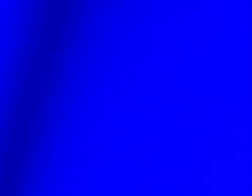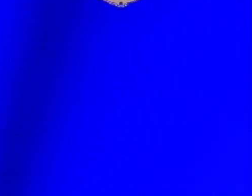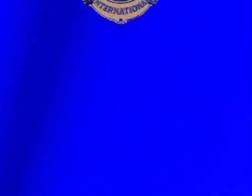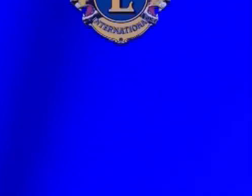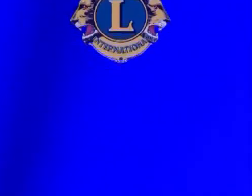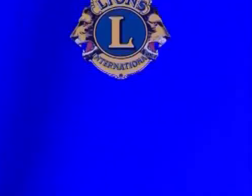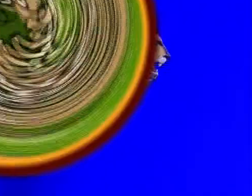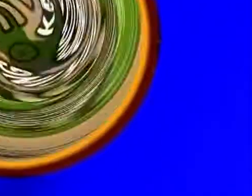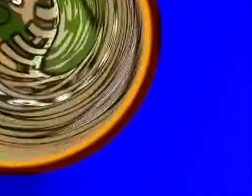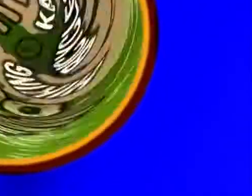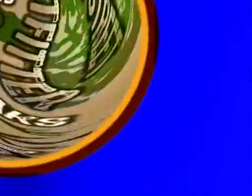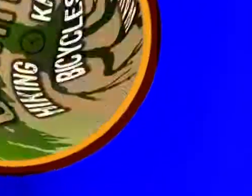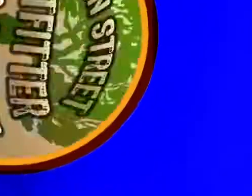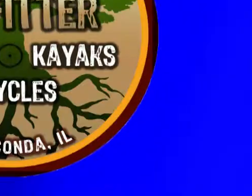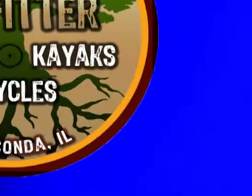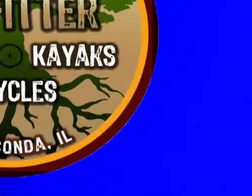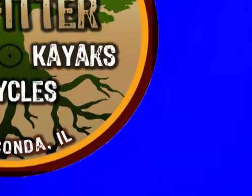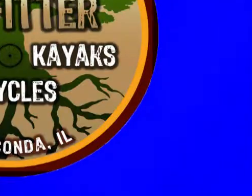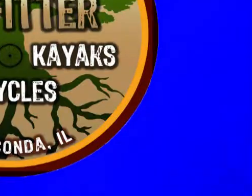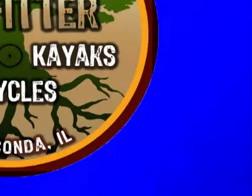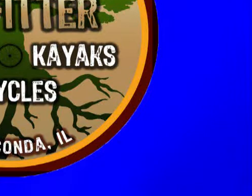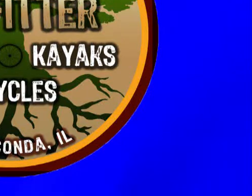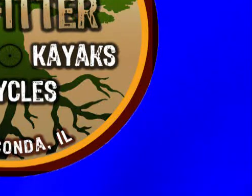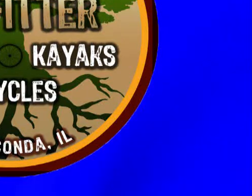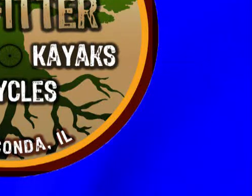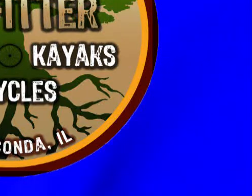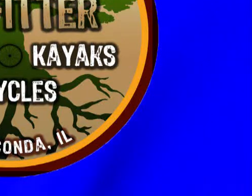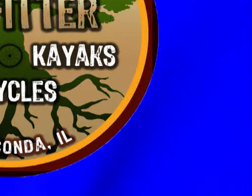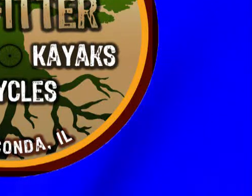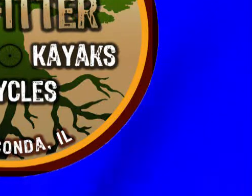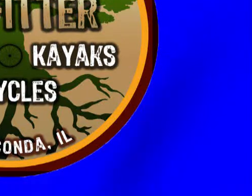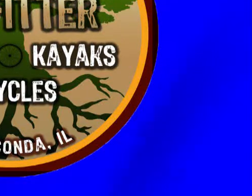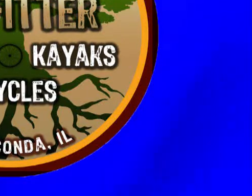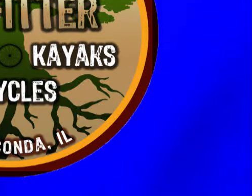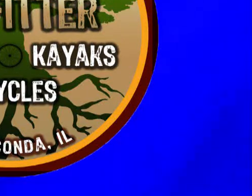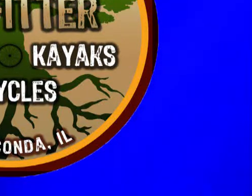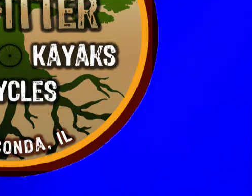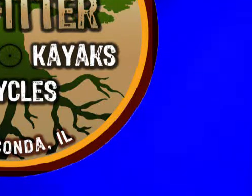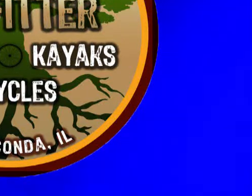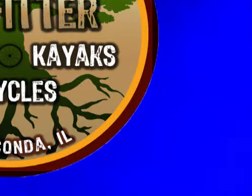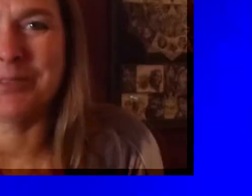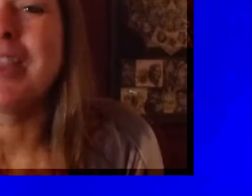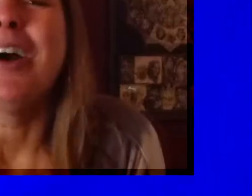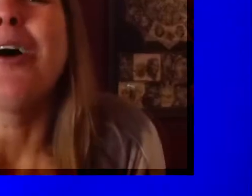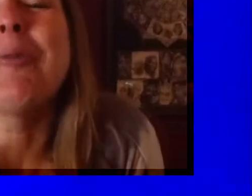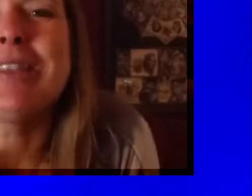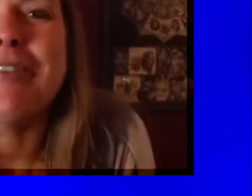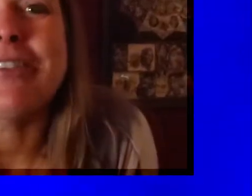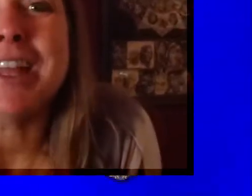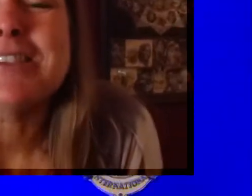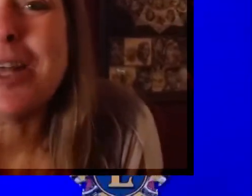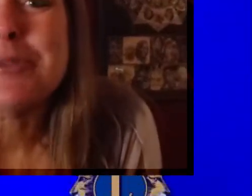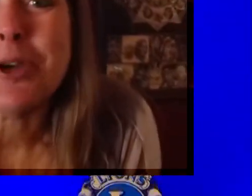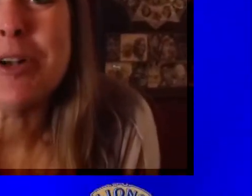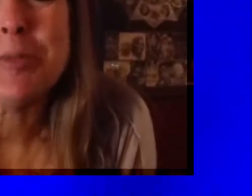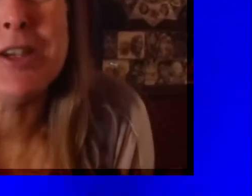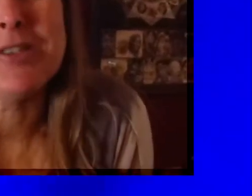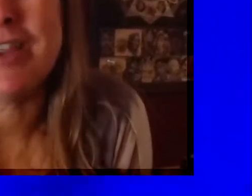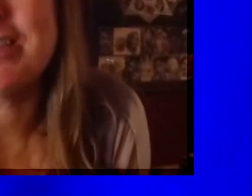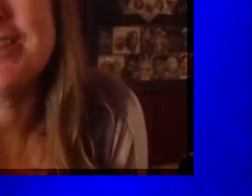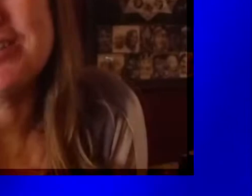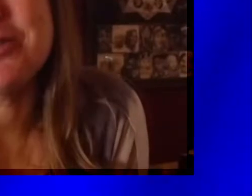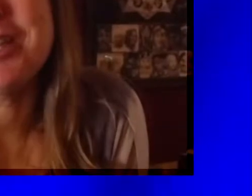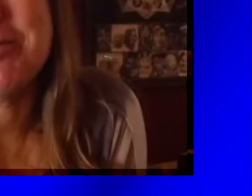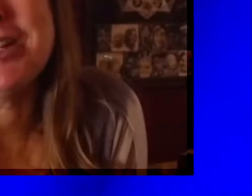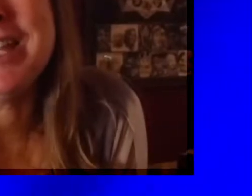the Wauconda Lions. I love the Wauconda Lions Club because they put my company in this ad. We love the Lions Club so much because